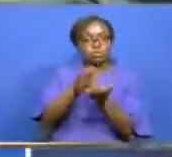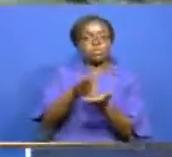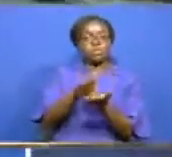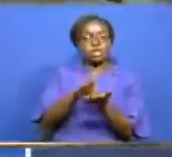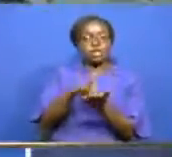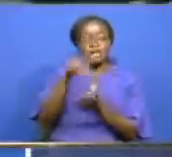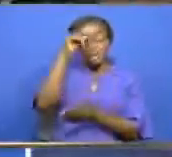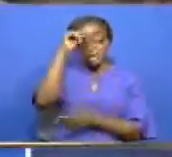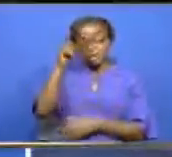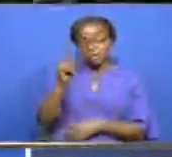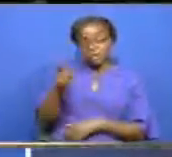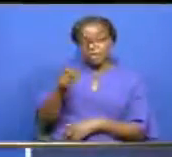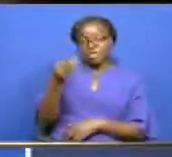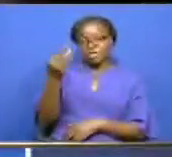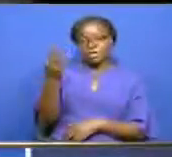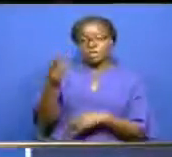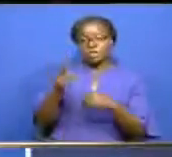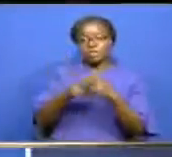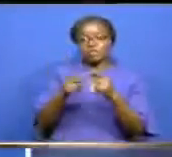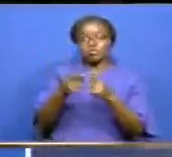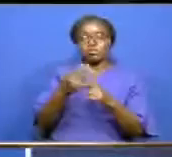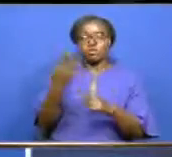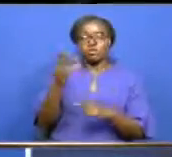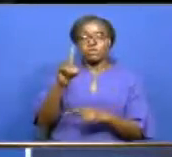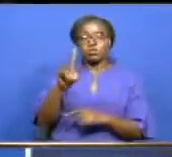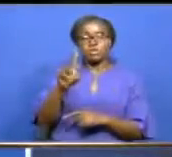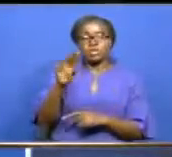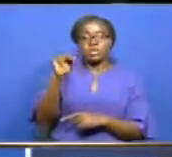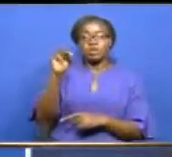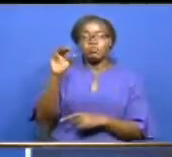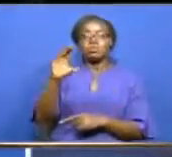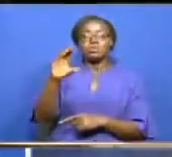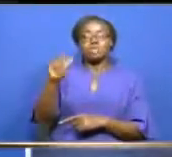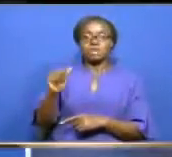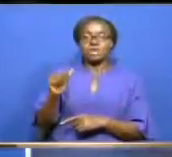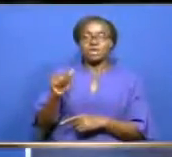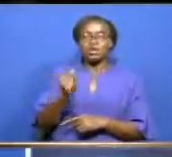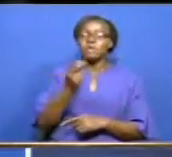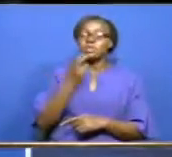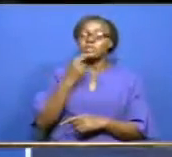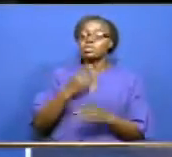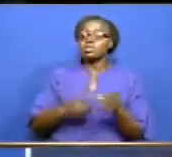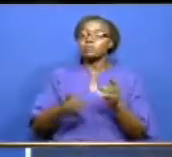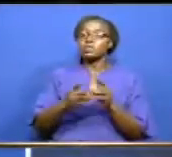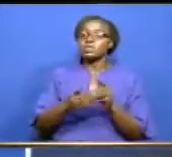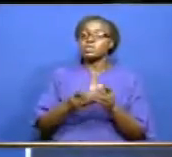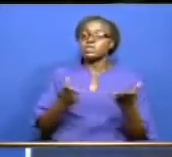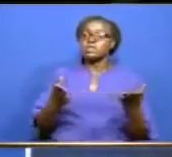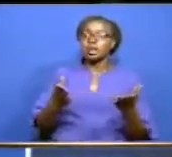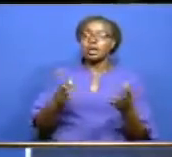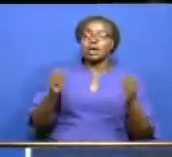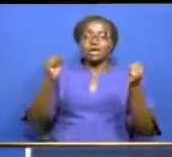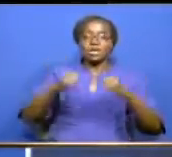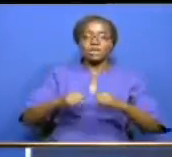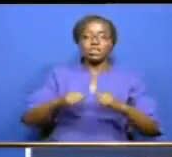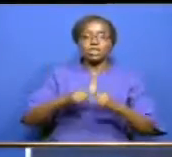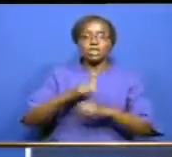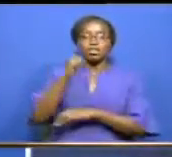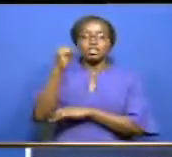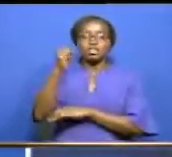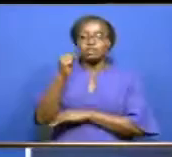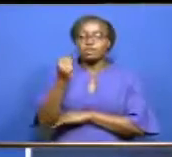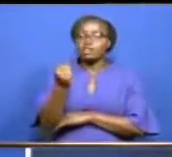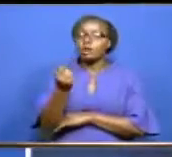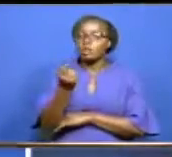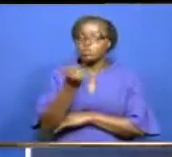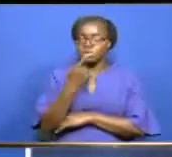governor. A total of 37 out of 41 ODM MCAs attended Tuesday's meeting, where it was agreed that the party used its numerical